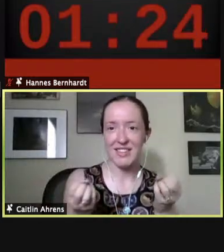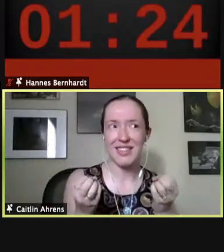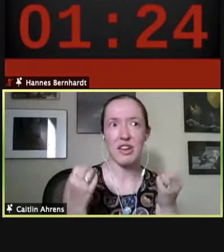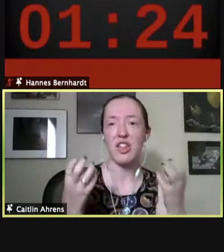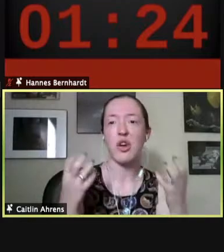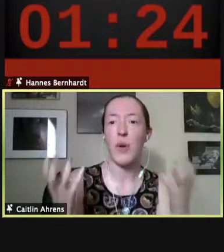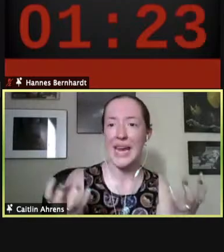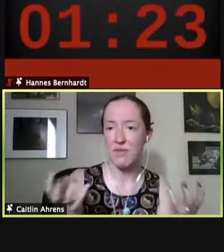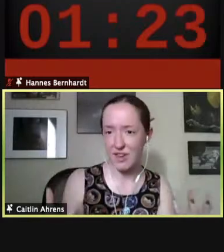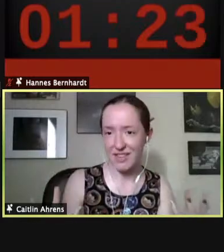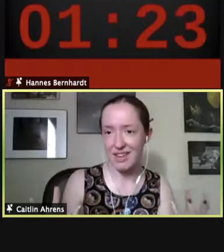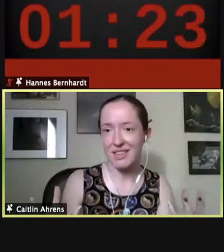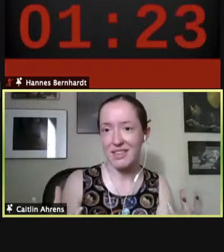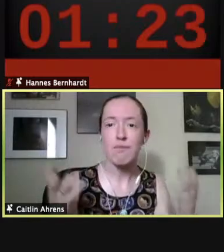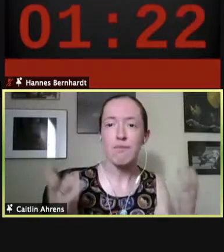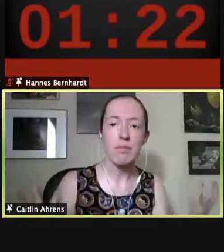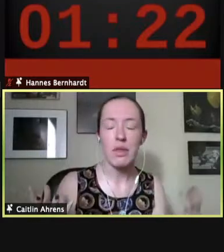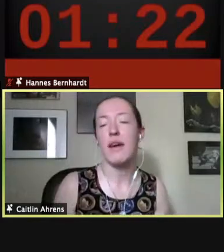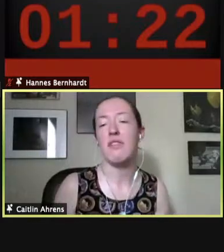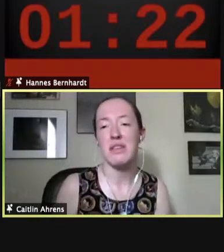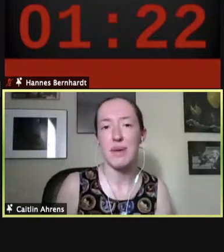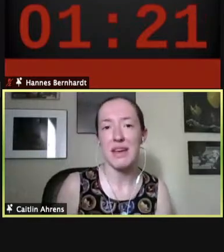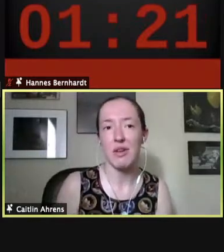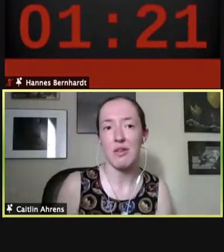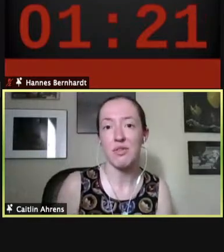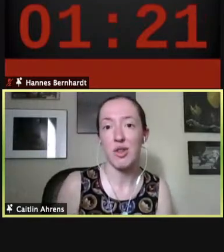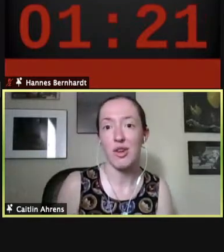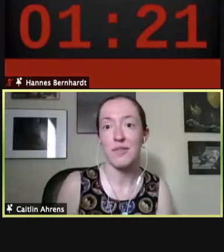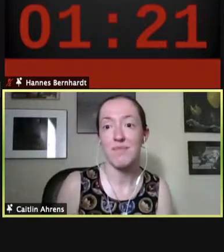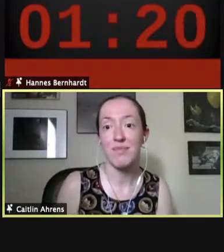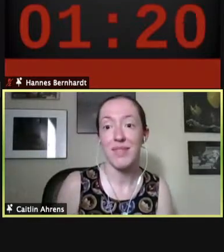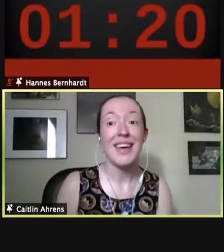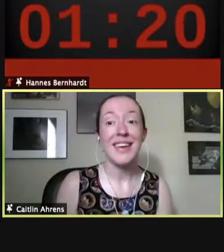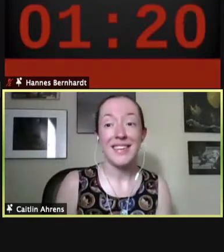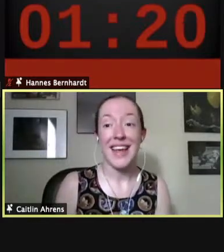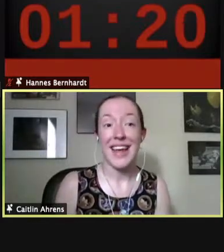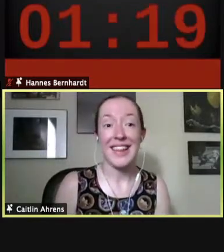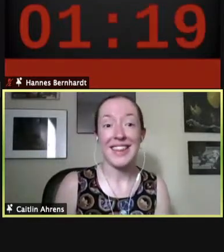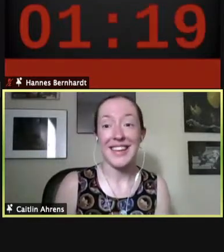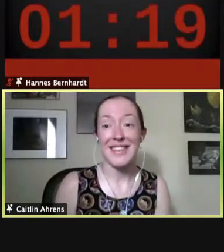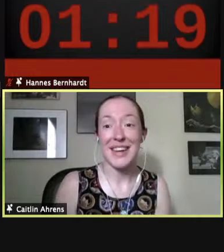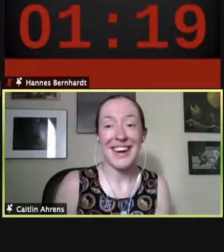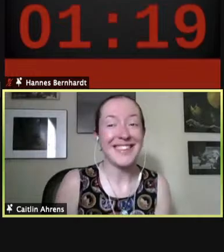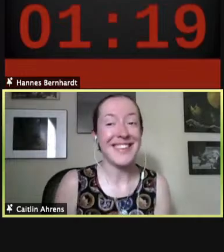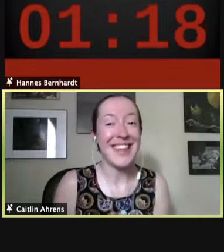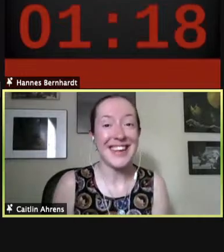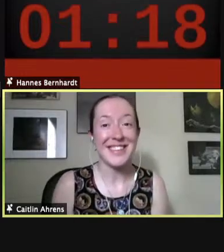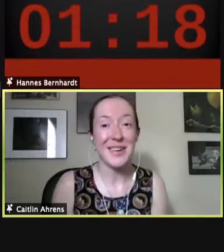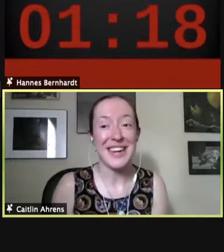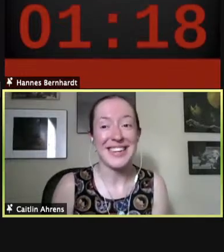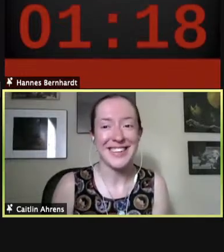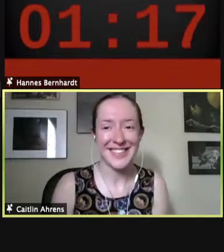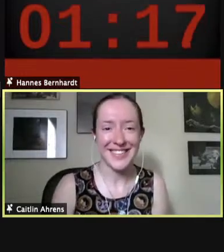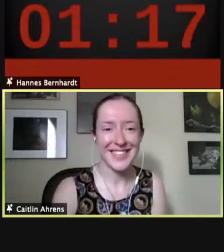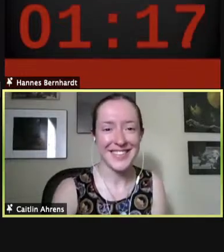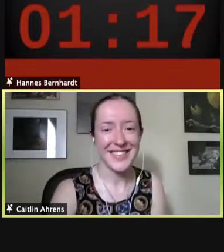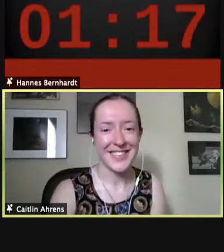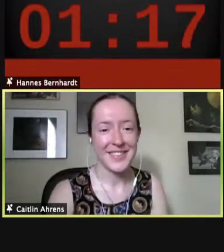crystallization and just the grain physics of these PSRs further. And that's my talk, so thank you so